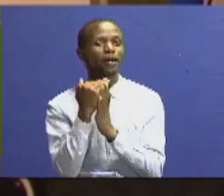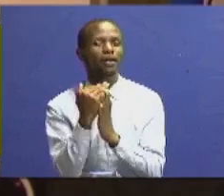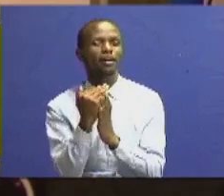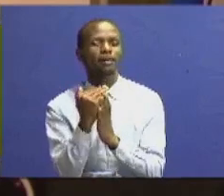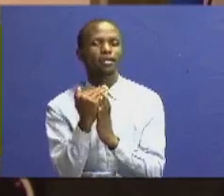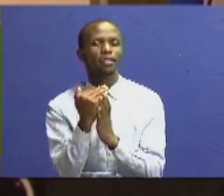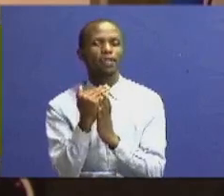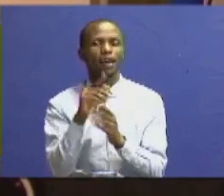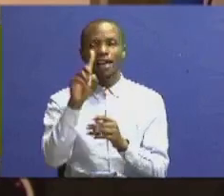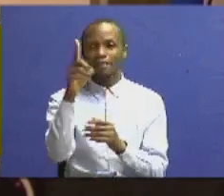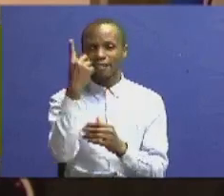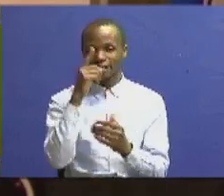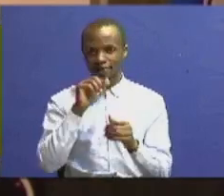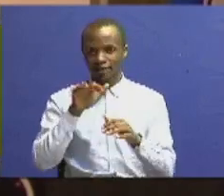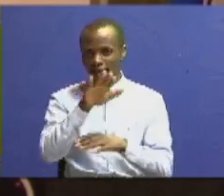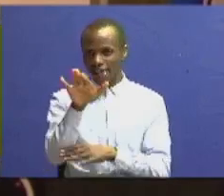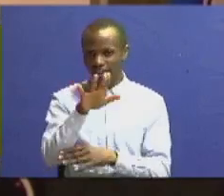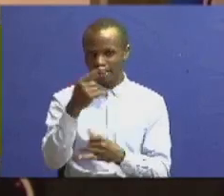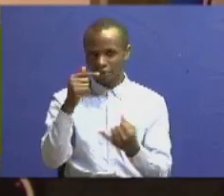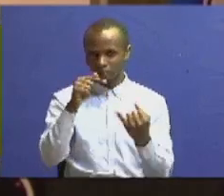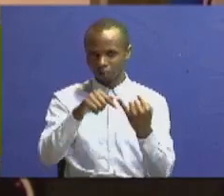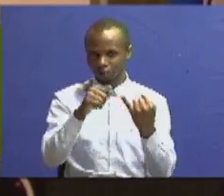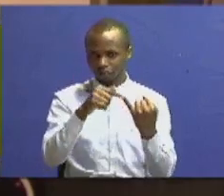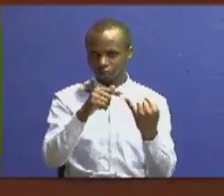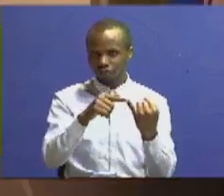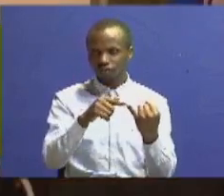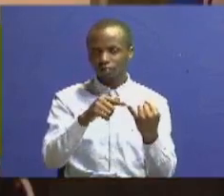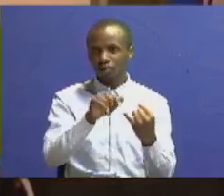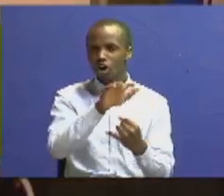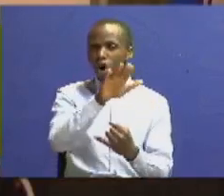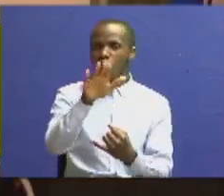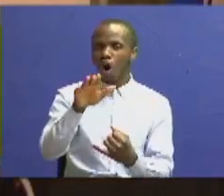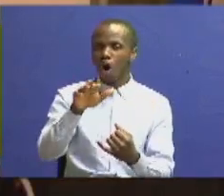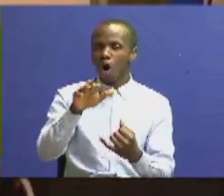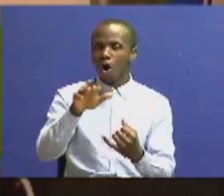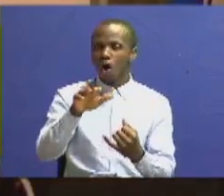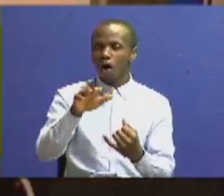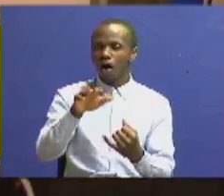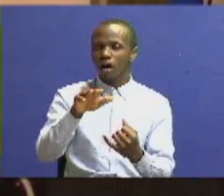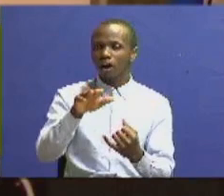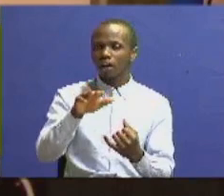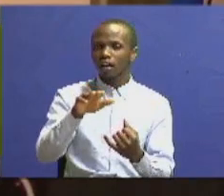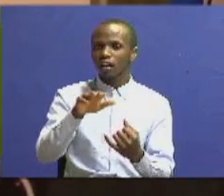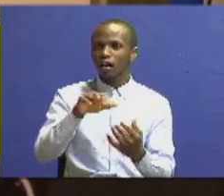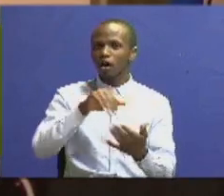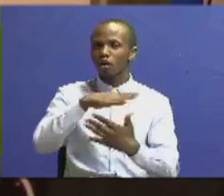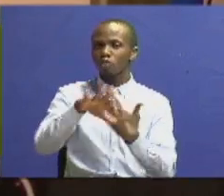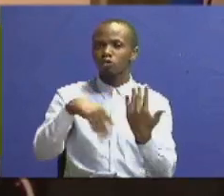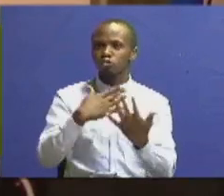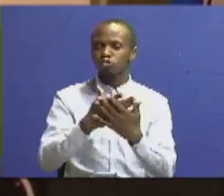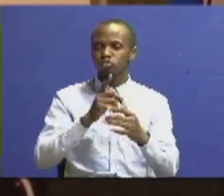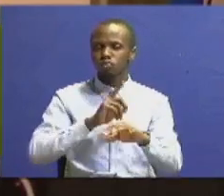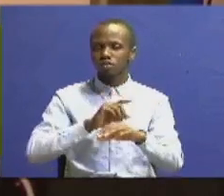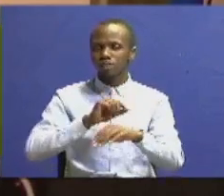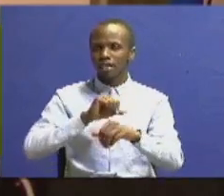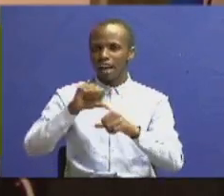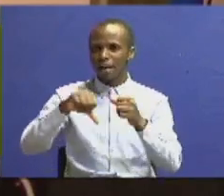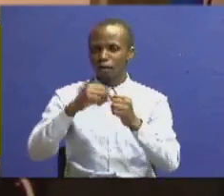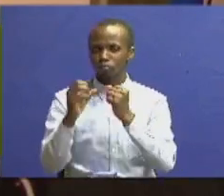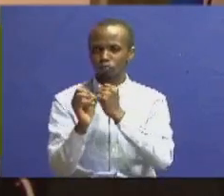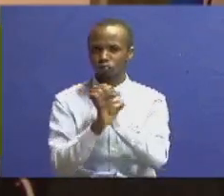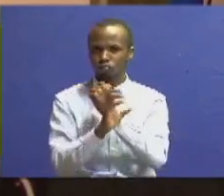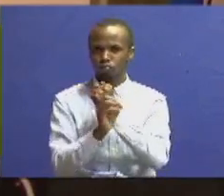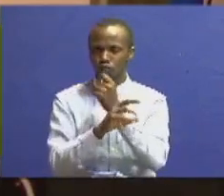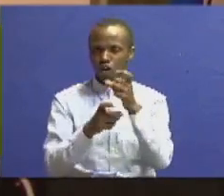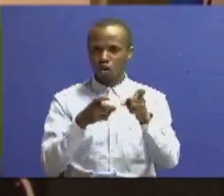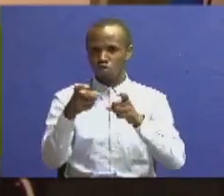And the first area has always been traffic control